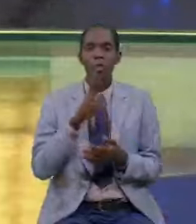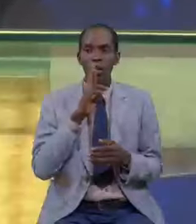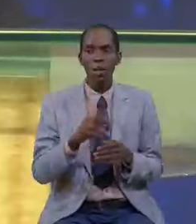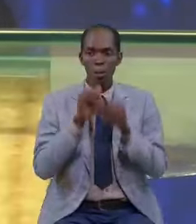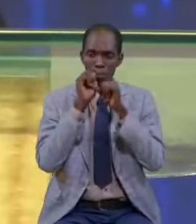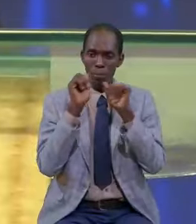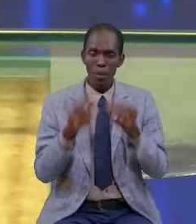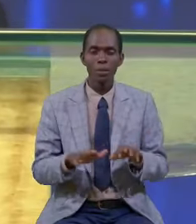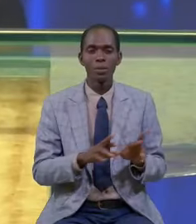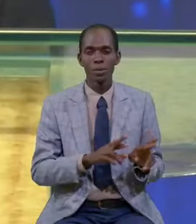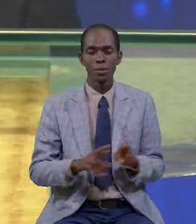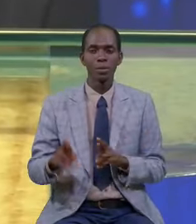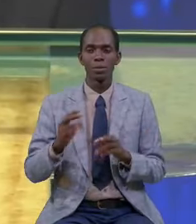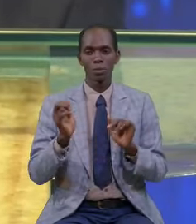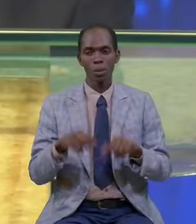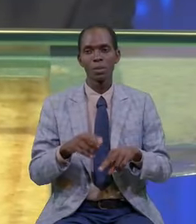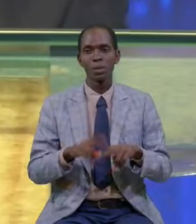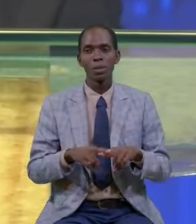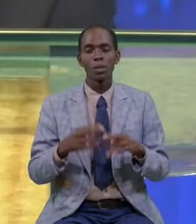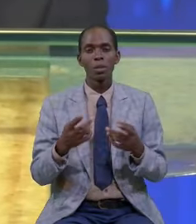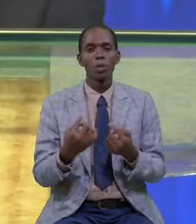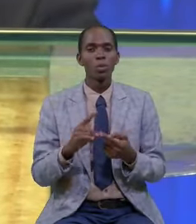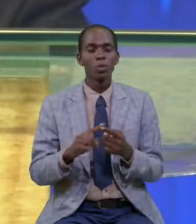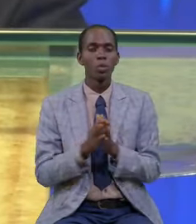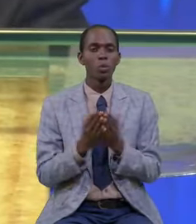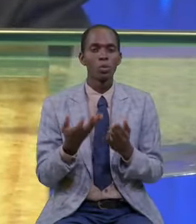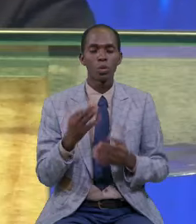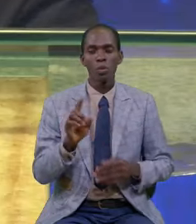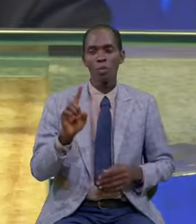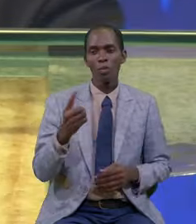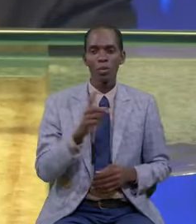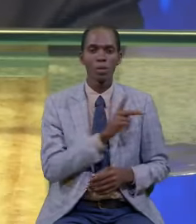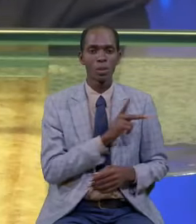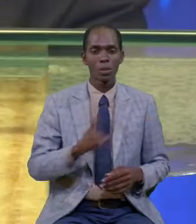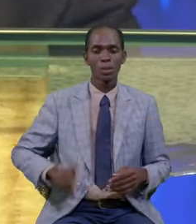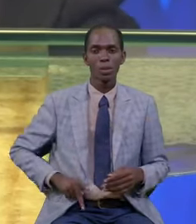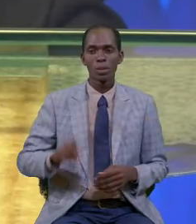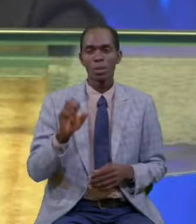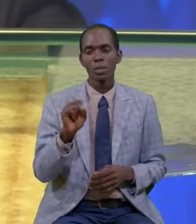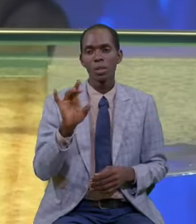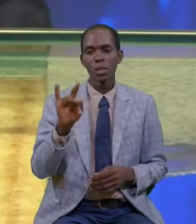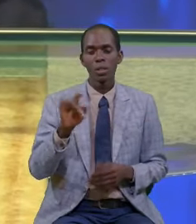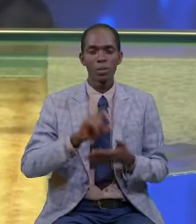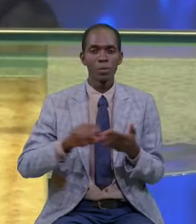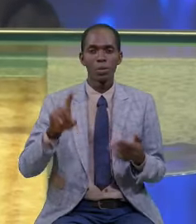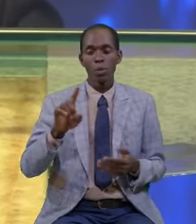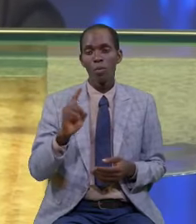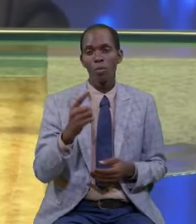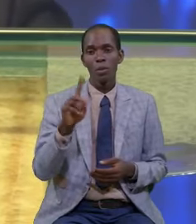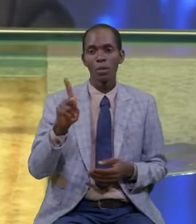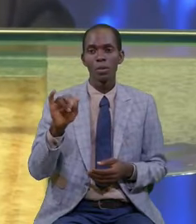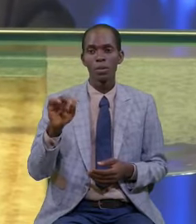down we're coming to First Kings chapter 18 and I'm reading from verse one 1 Kings